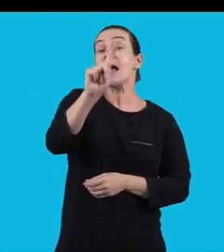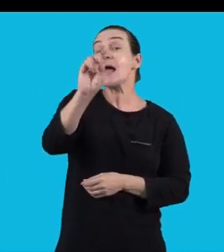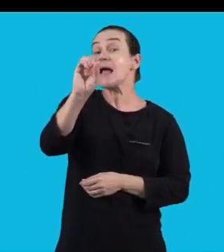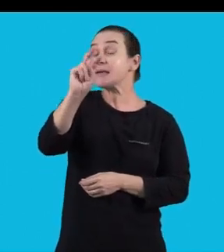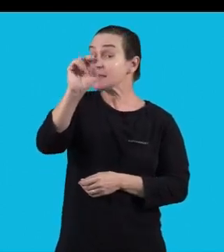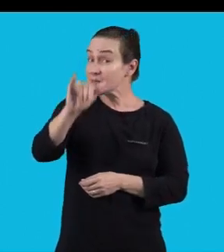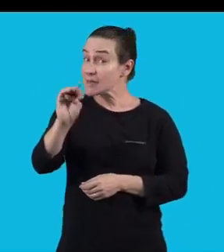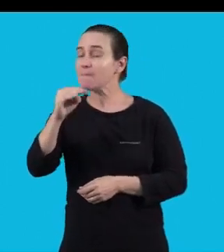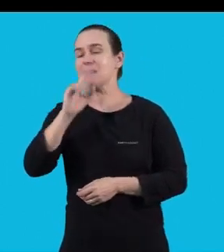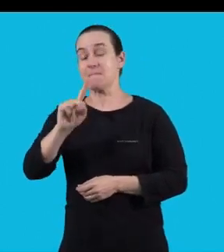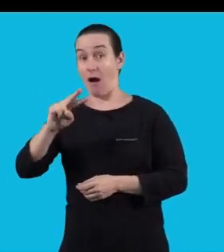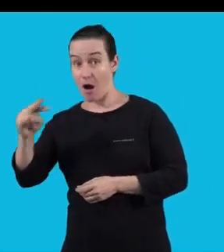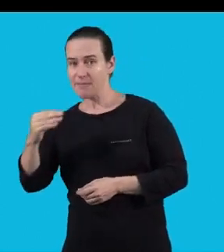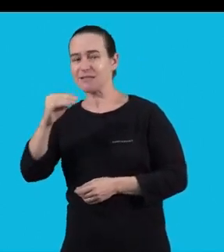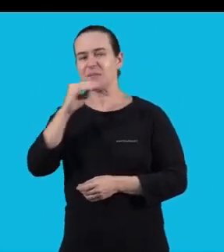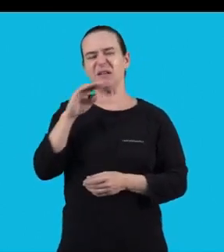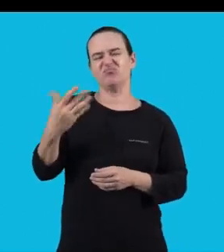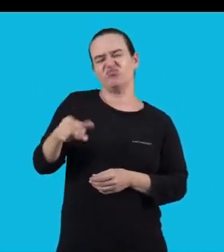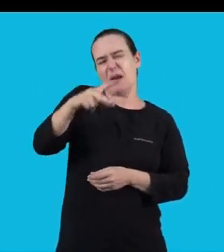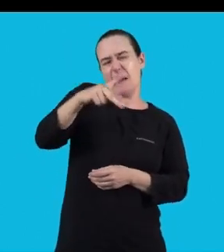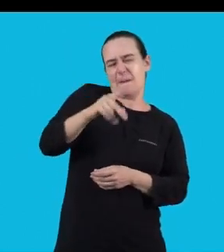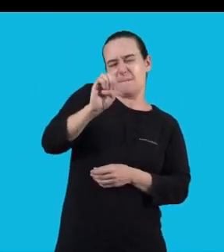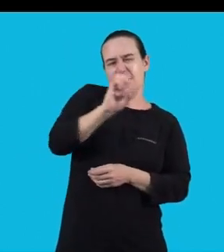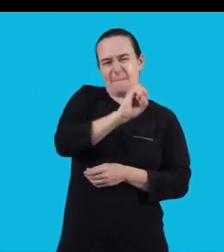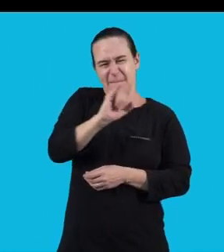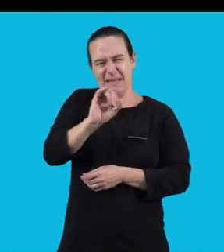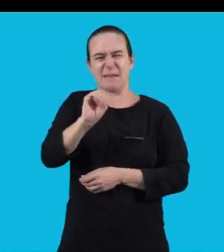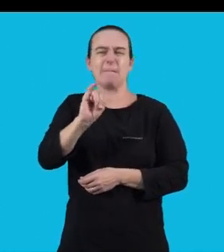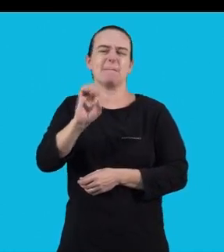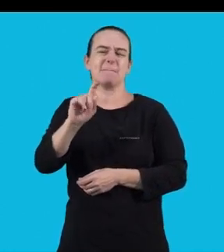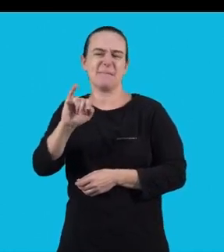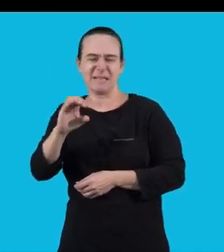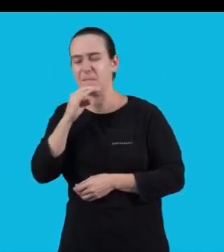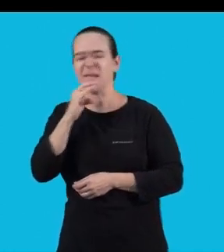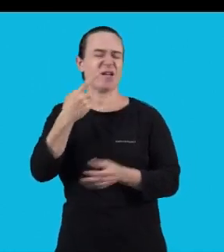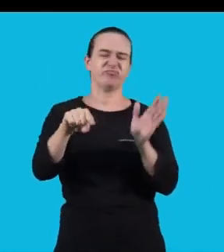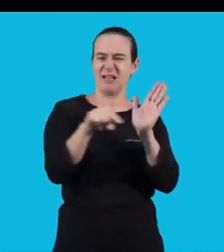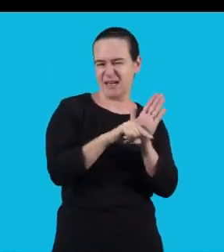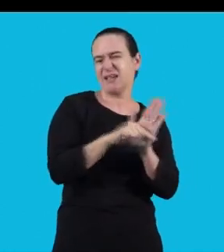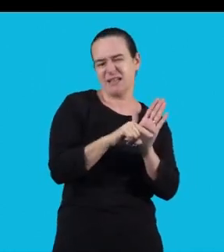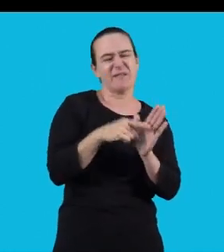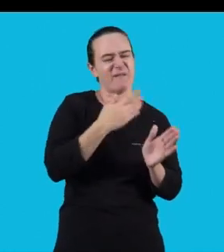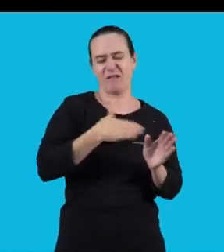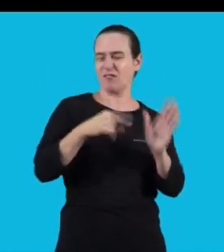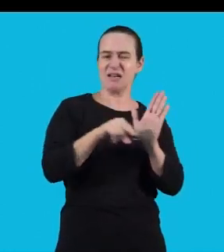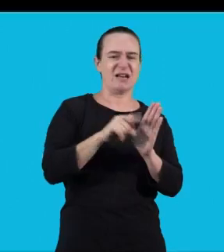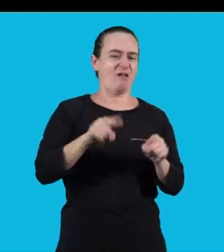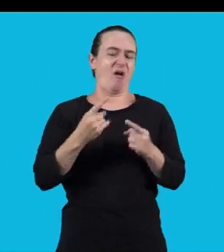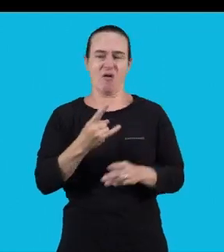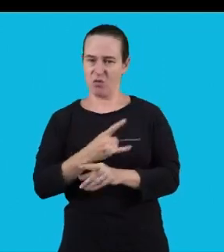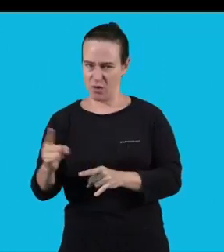word pessimistic would fit into the sentence perfectly. The team felt pessimistic about winning the